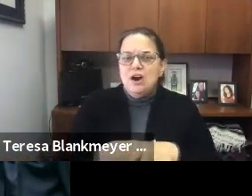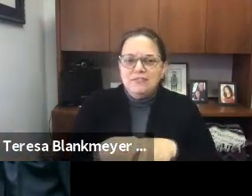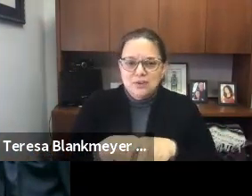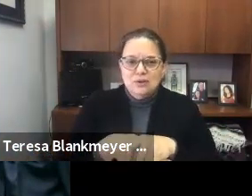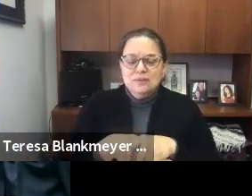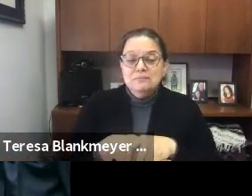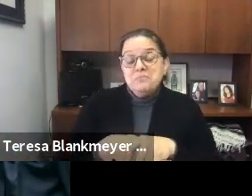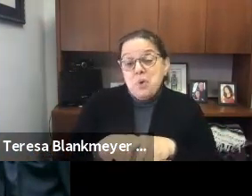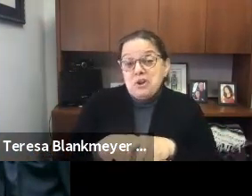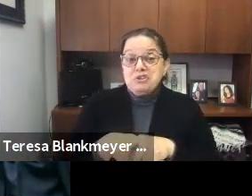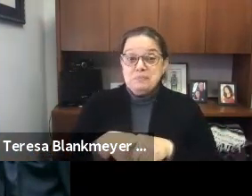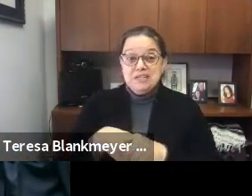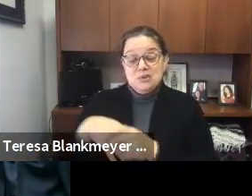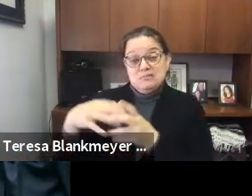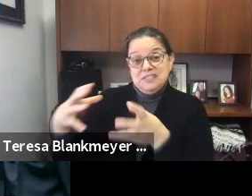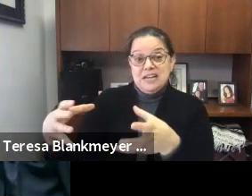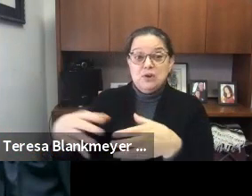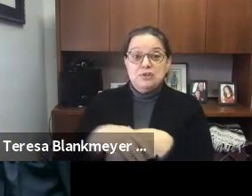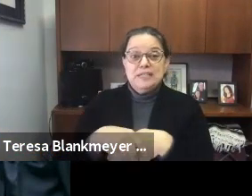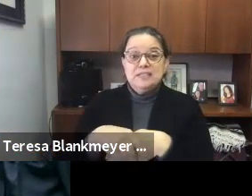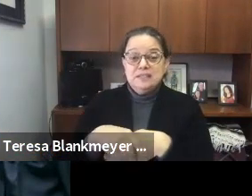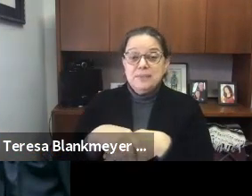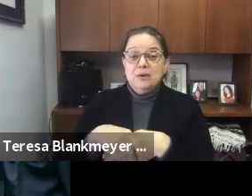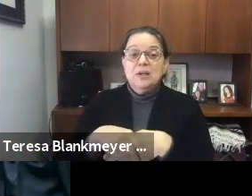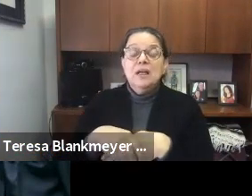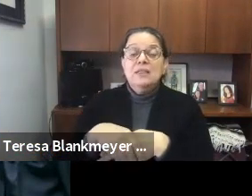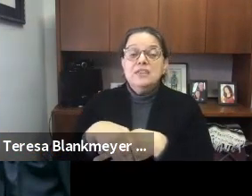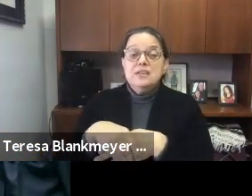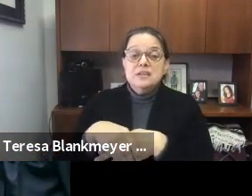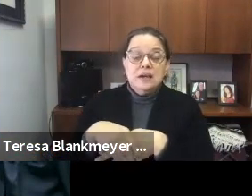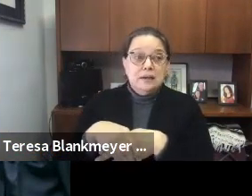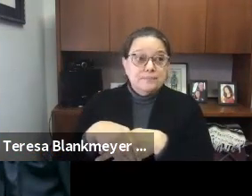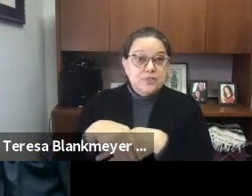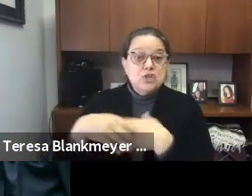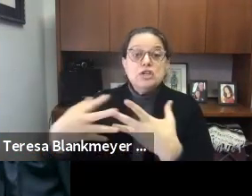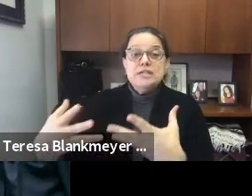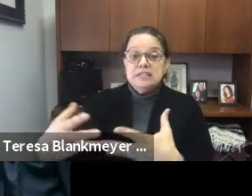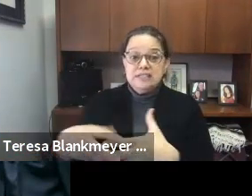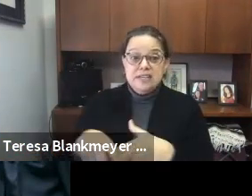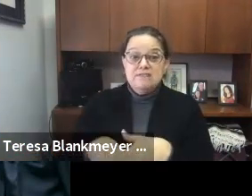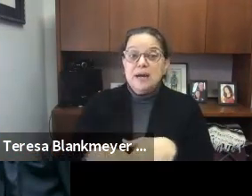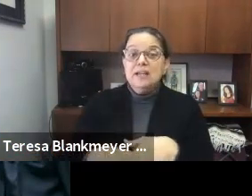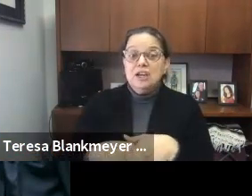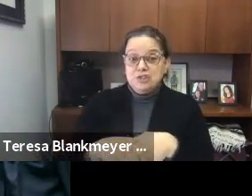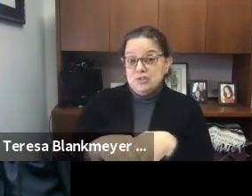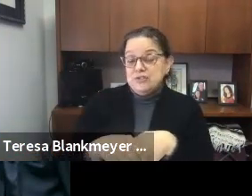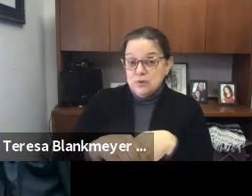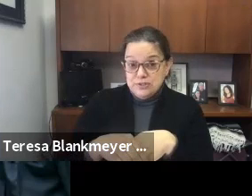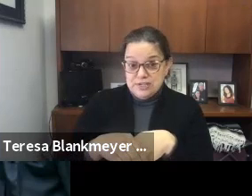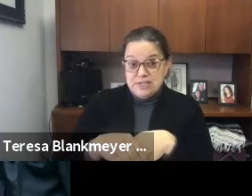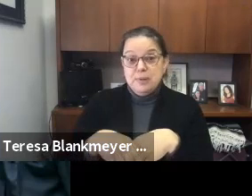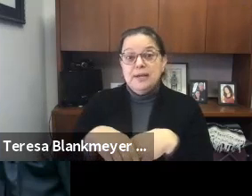do we offer? One argument or set of arguments is about the goodness of